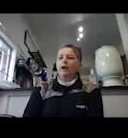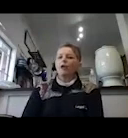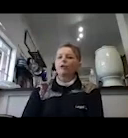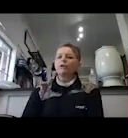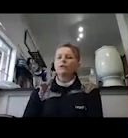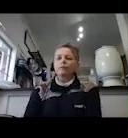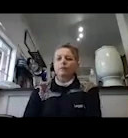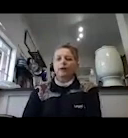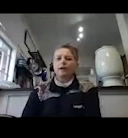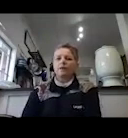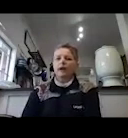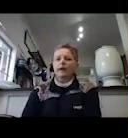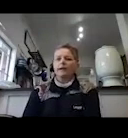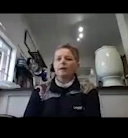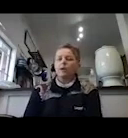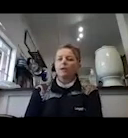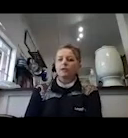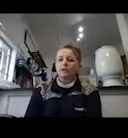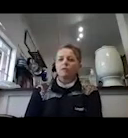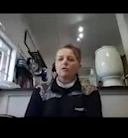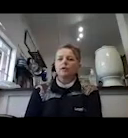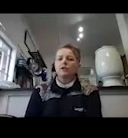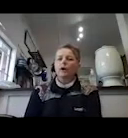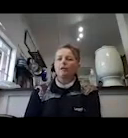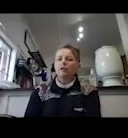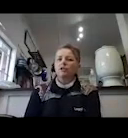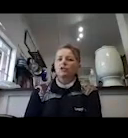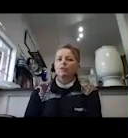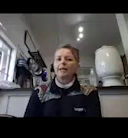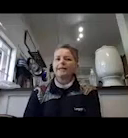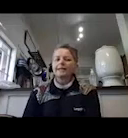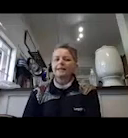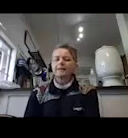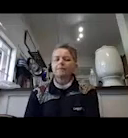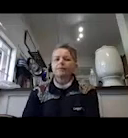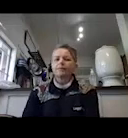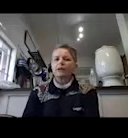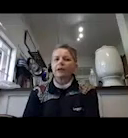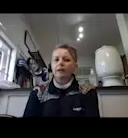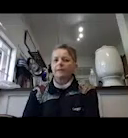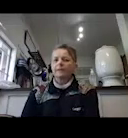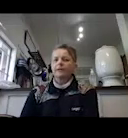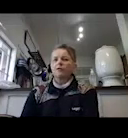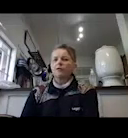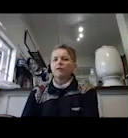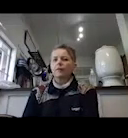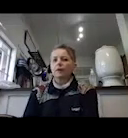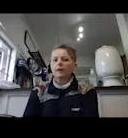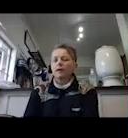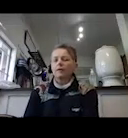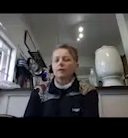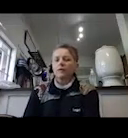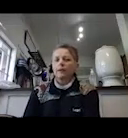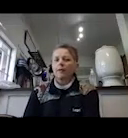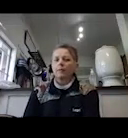is owed, then they can apply to the court to have a judgment entered in the absence of